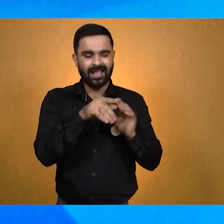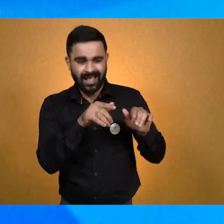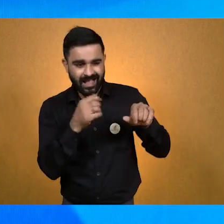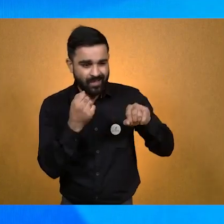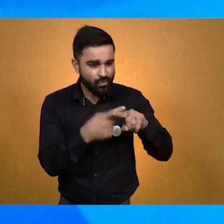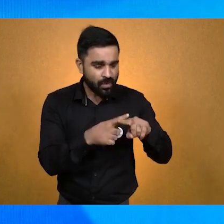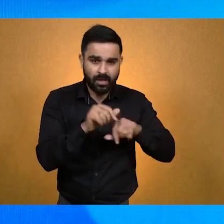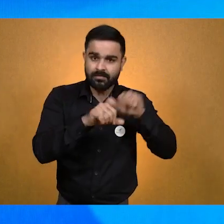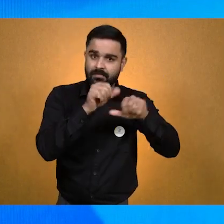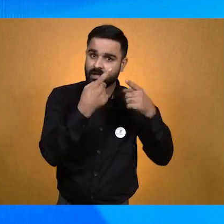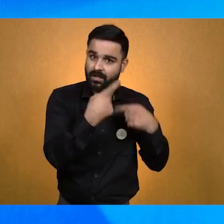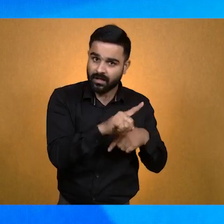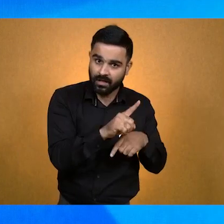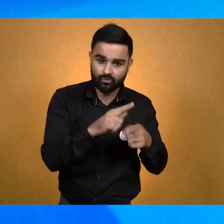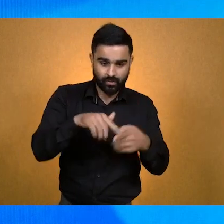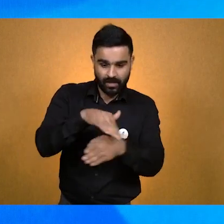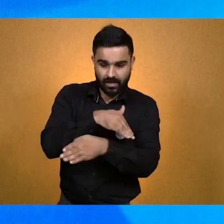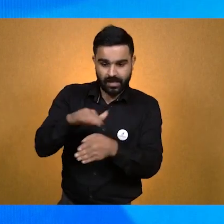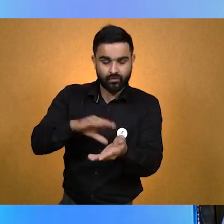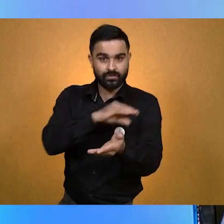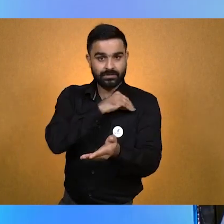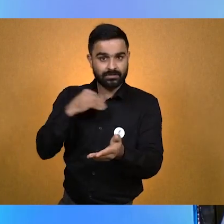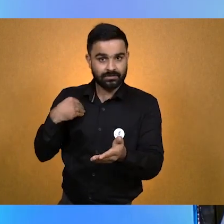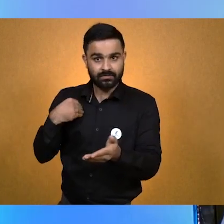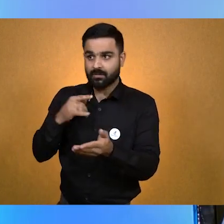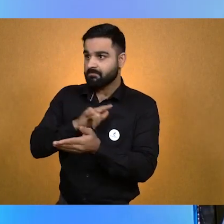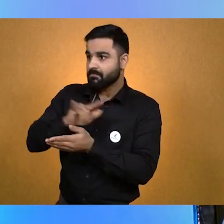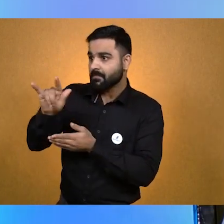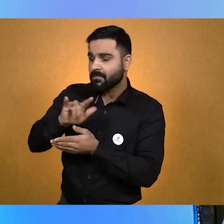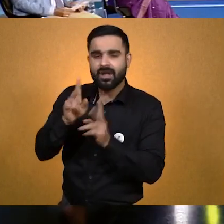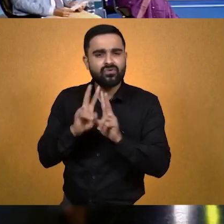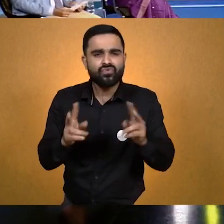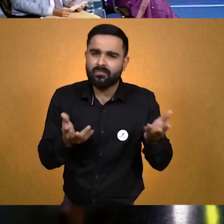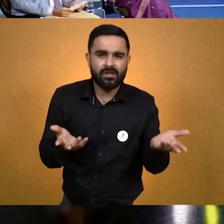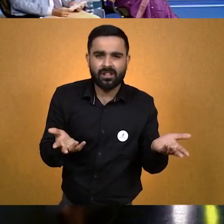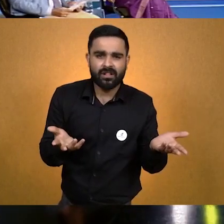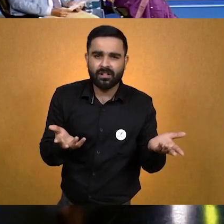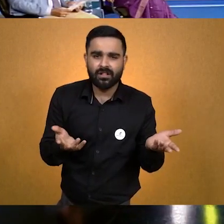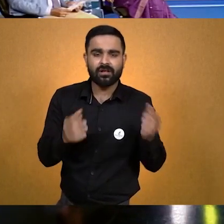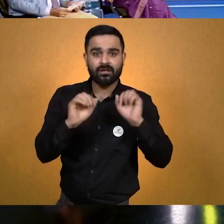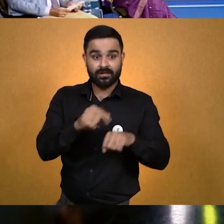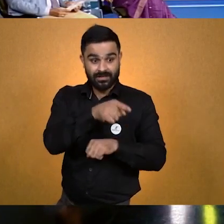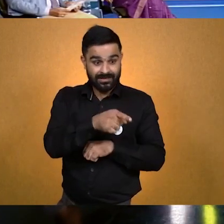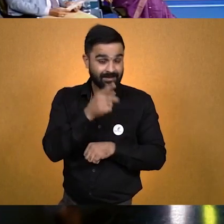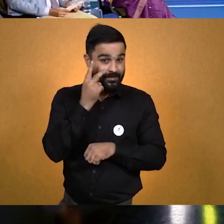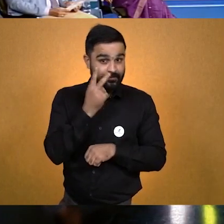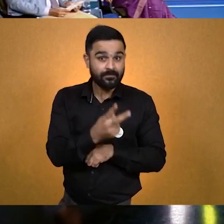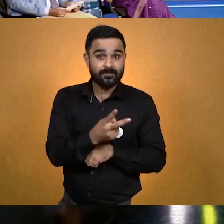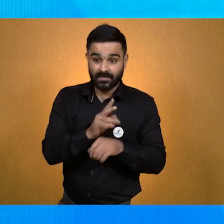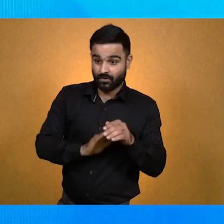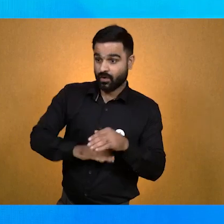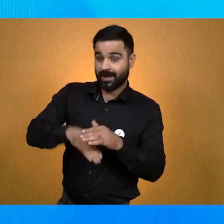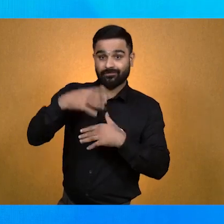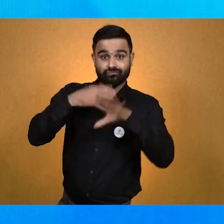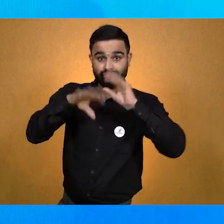of the right processes, whether they're engineers, doctors, pilots. Yeah, because they've normalized it. They have normalized it. So when they are grown